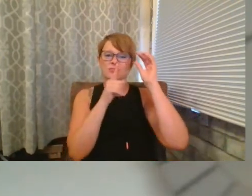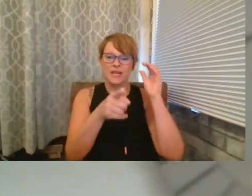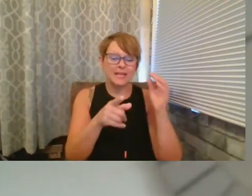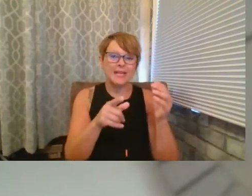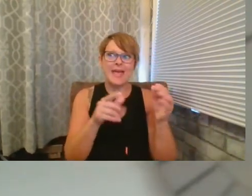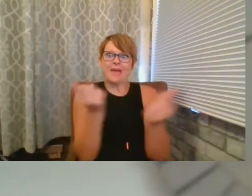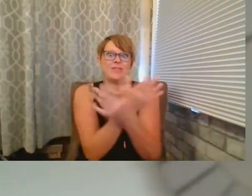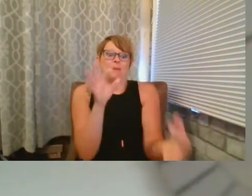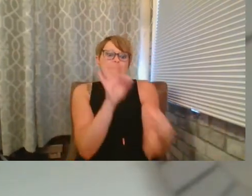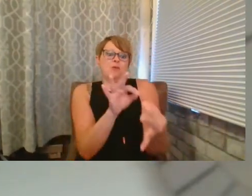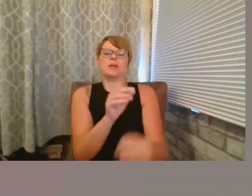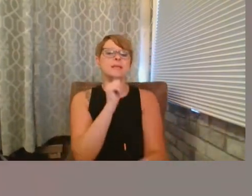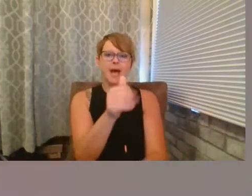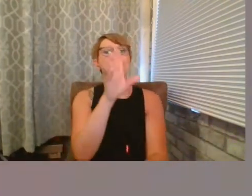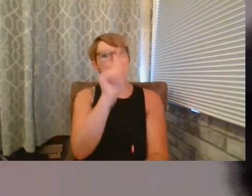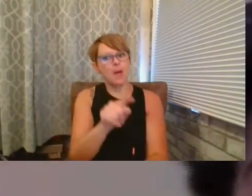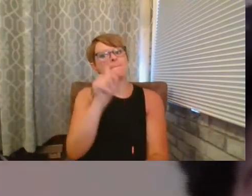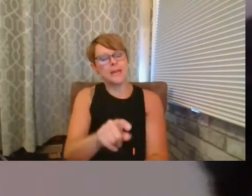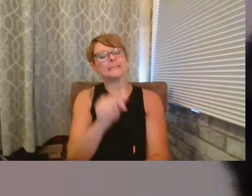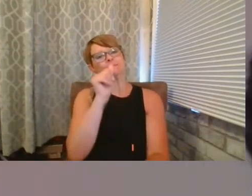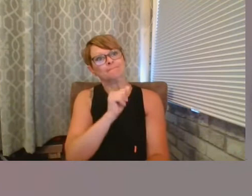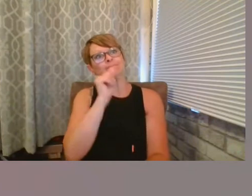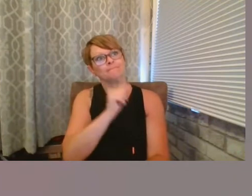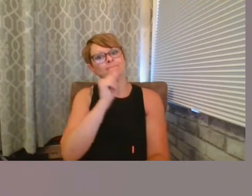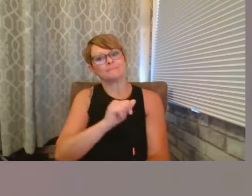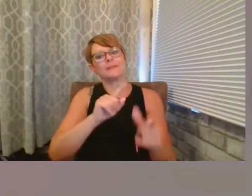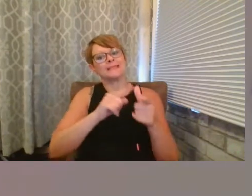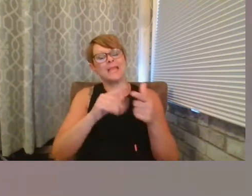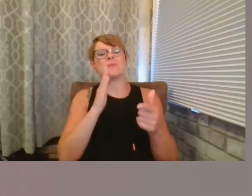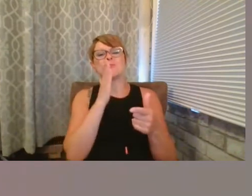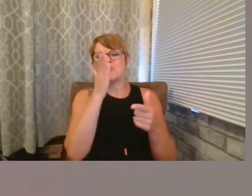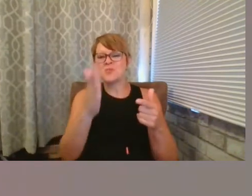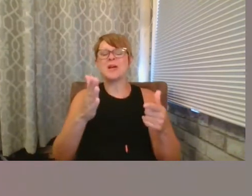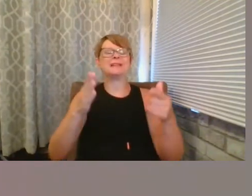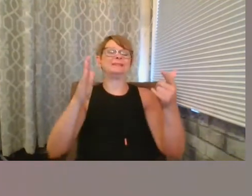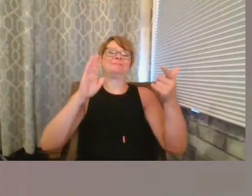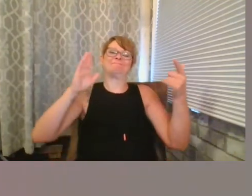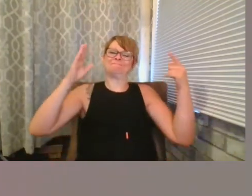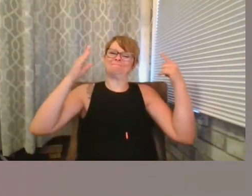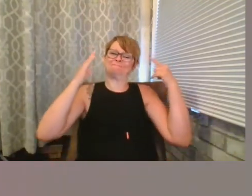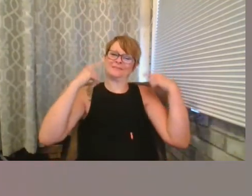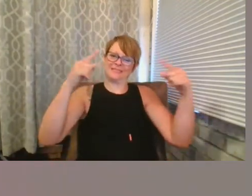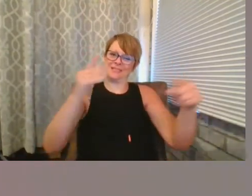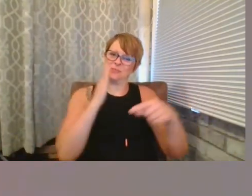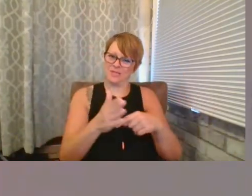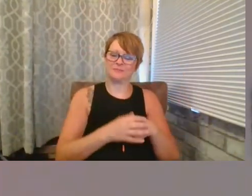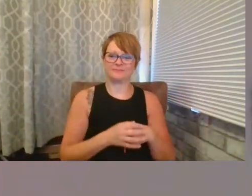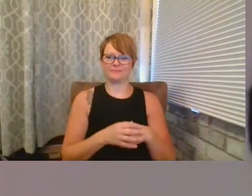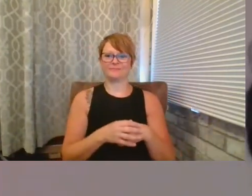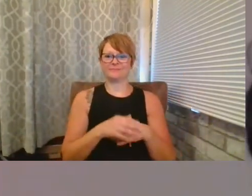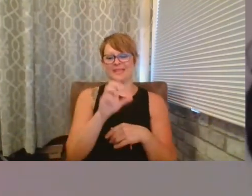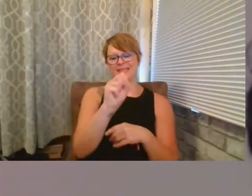and reach there. Absolutely. These are fantastic. I like the metaphor rolling. What is it?